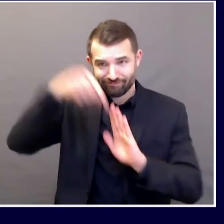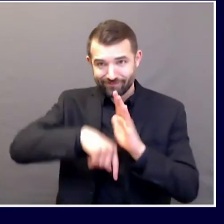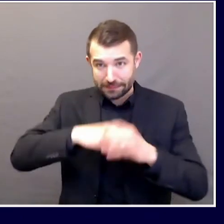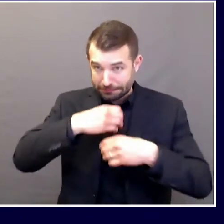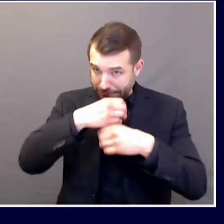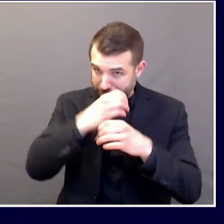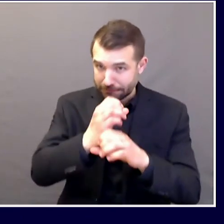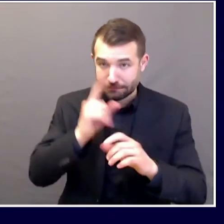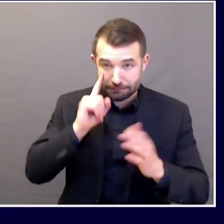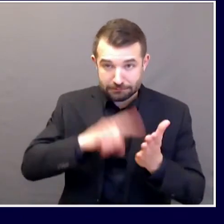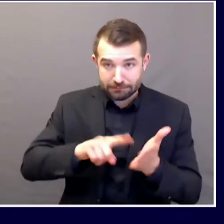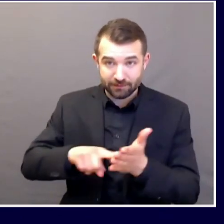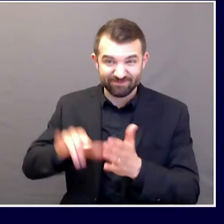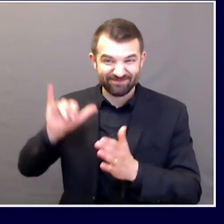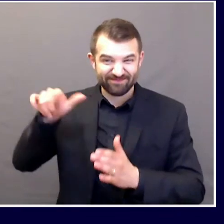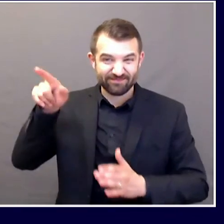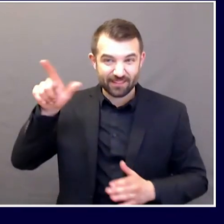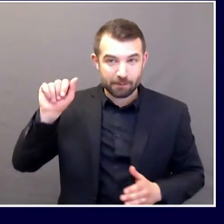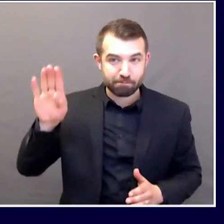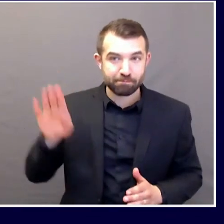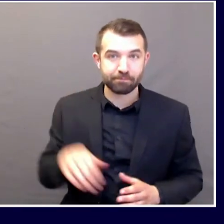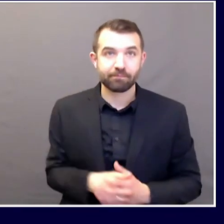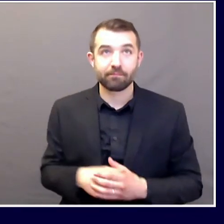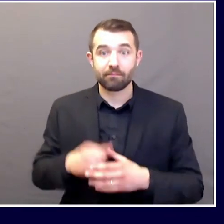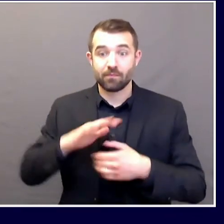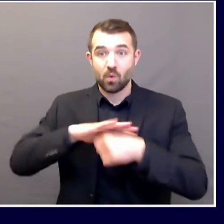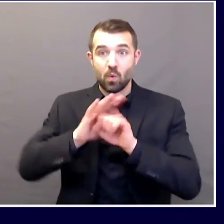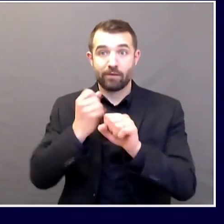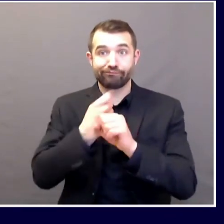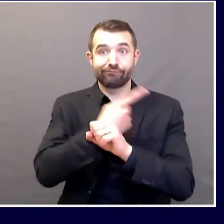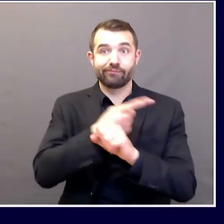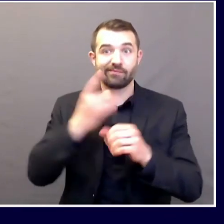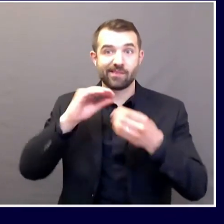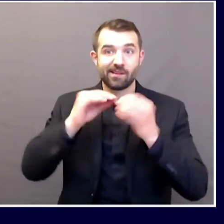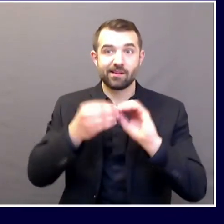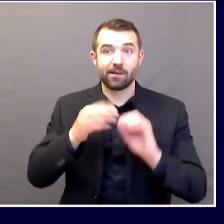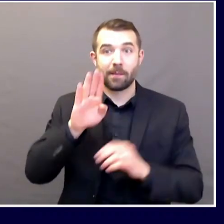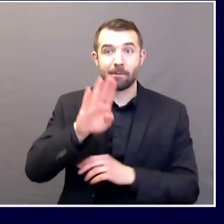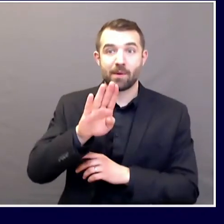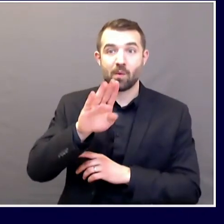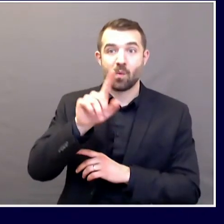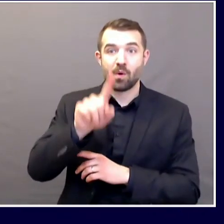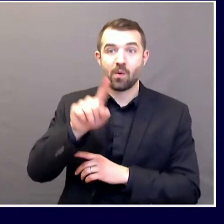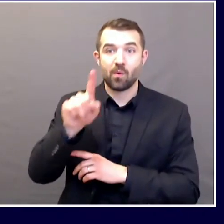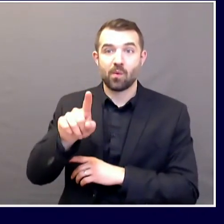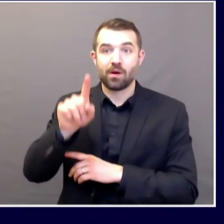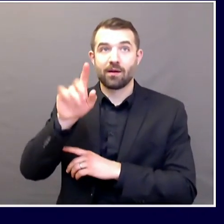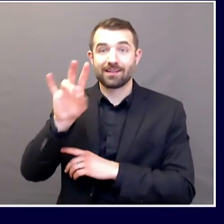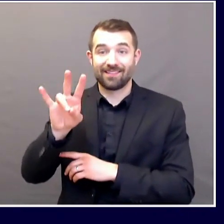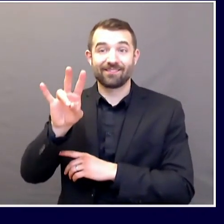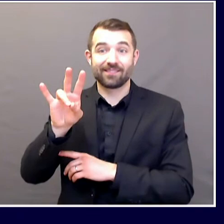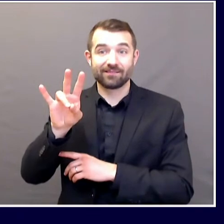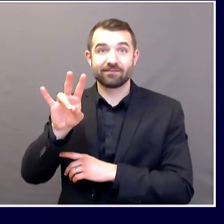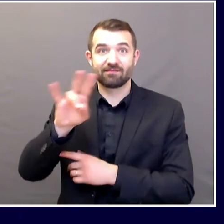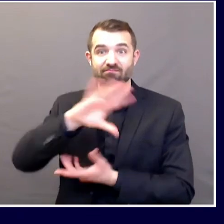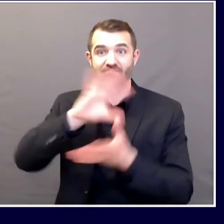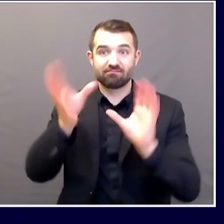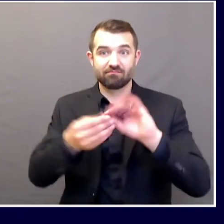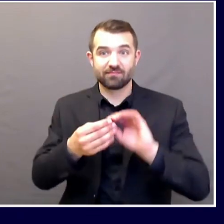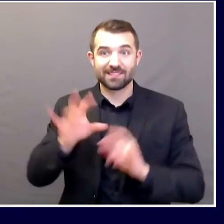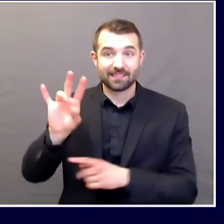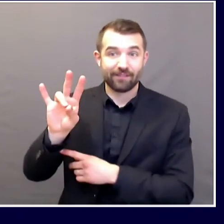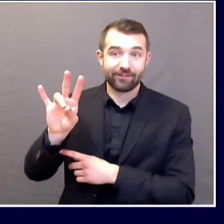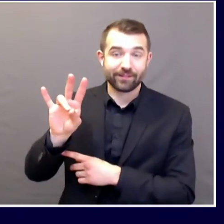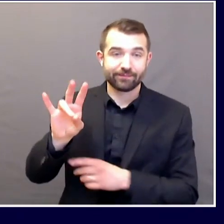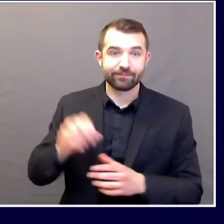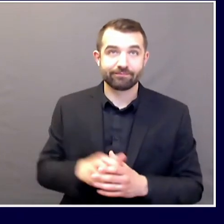are with respect to the variant counts. As for B117, there are a total of 7 samples that have been